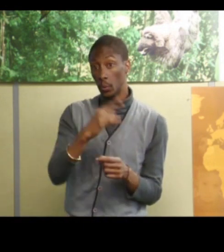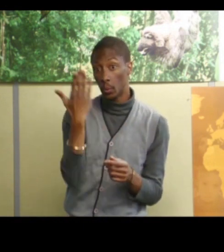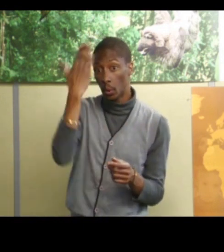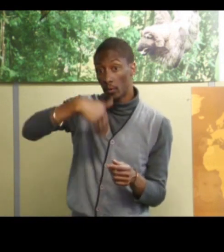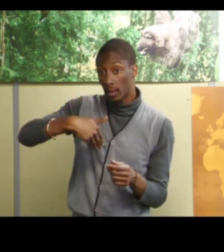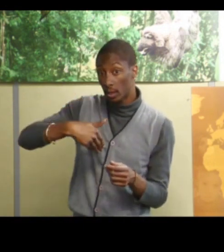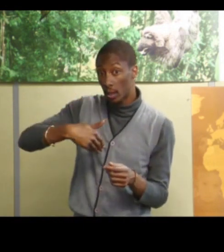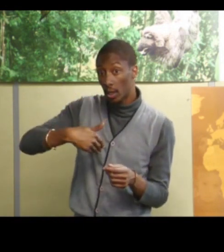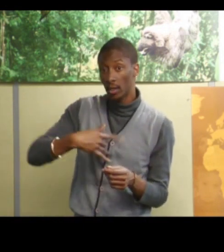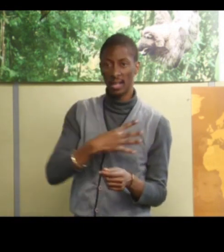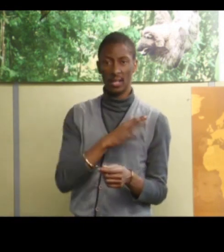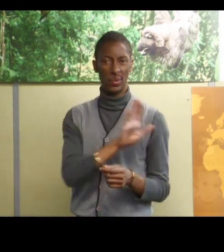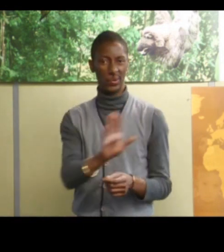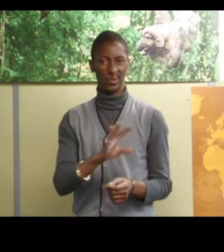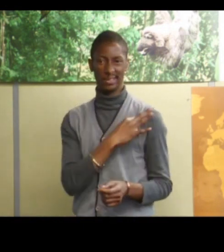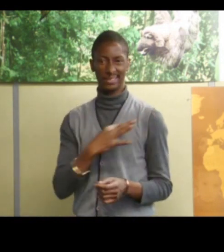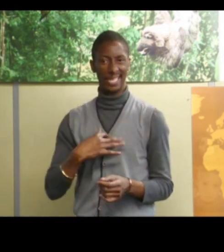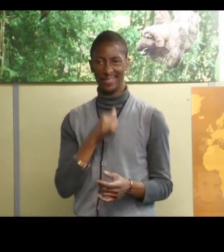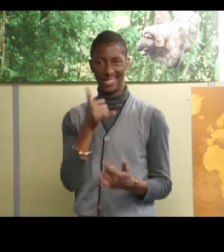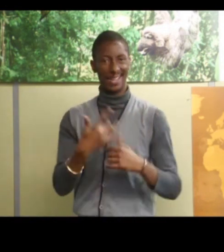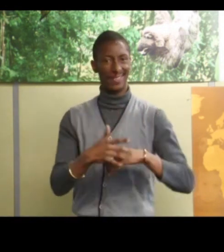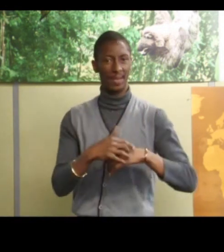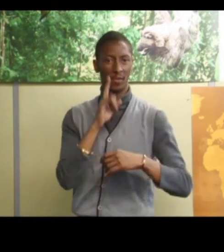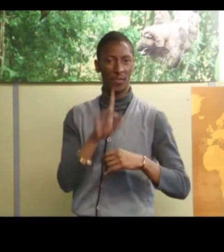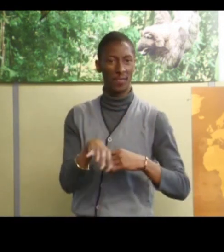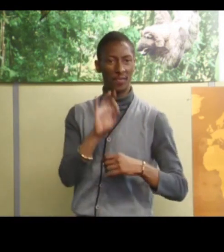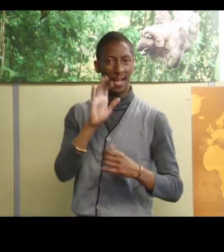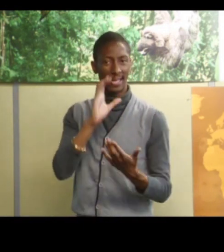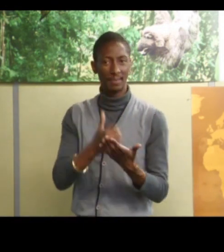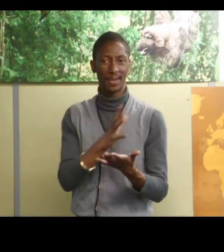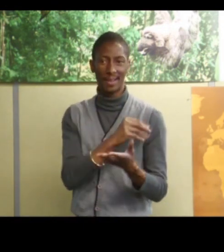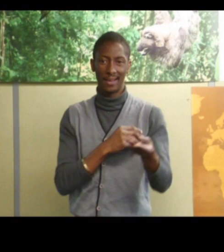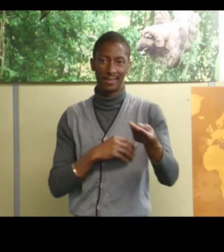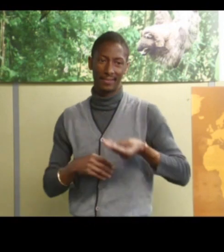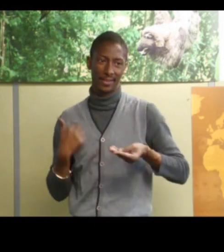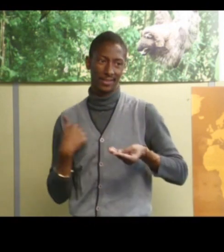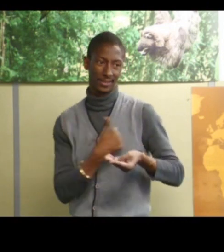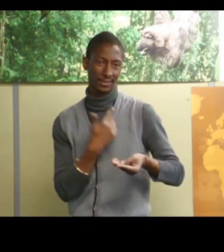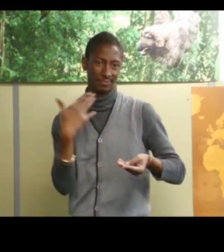the staff isn't available to find that imagery and hand it over to us.